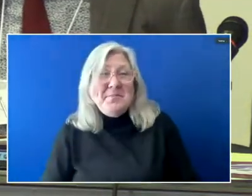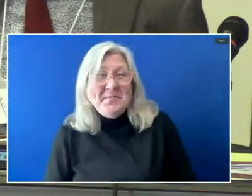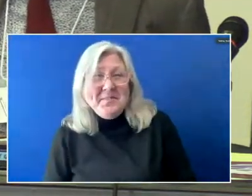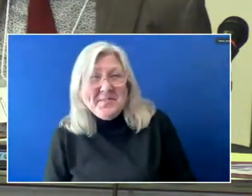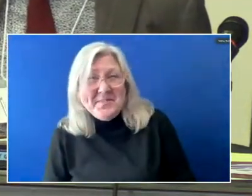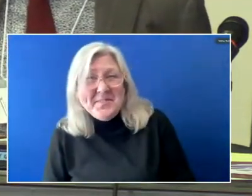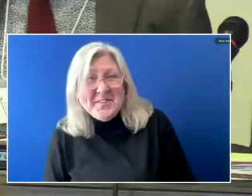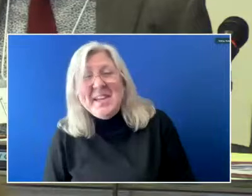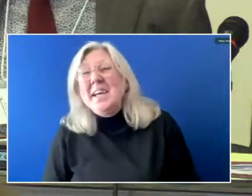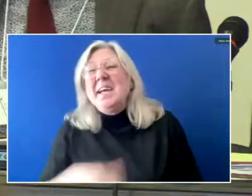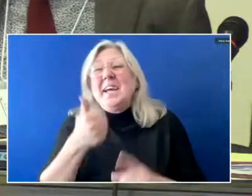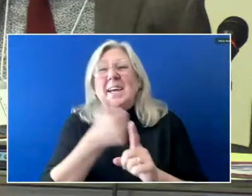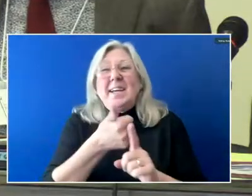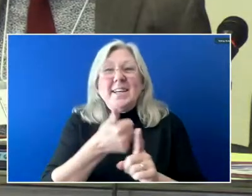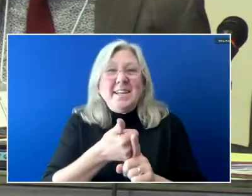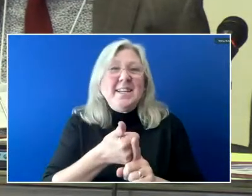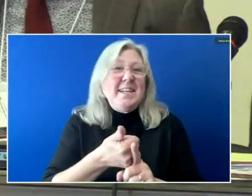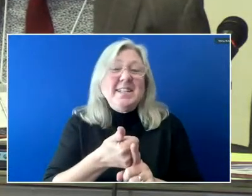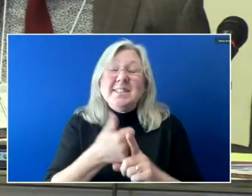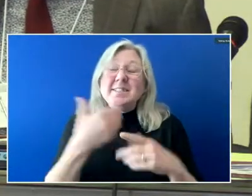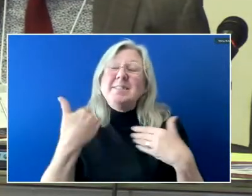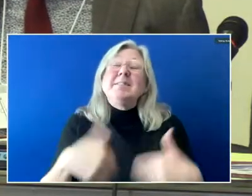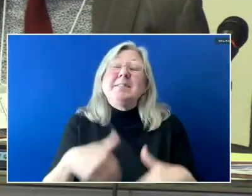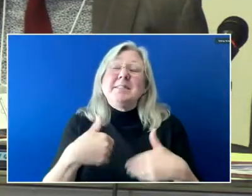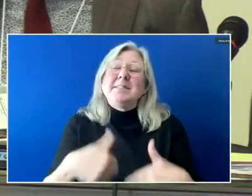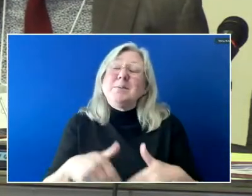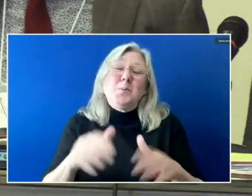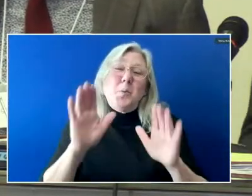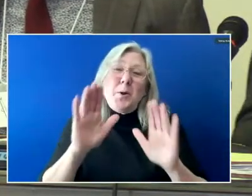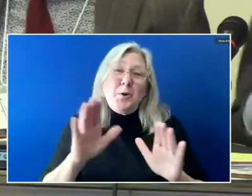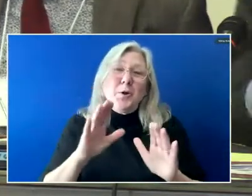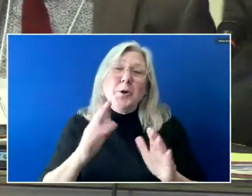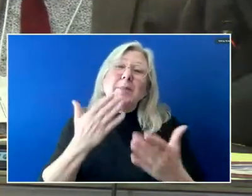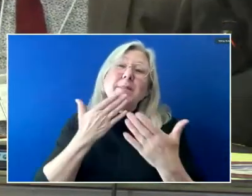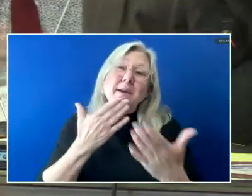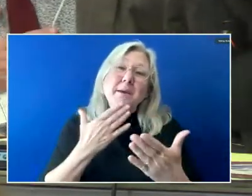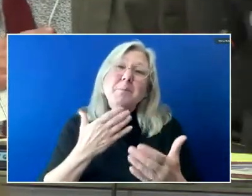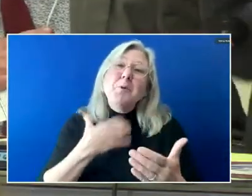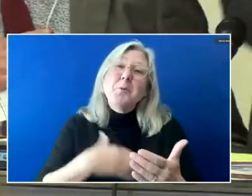he is a wonder and we thank him and we wish him all the